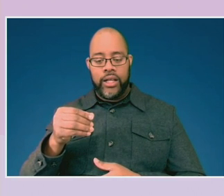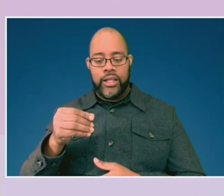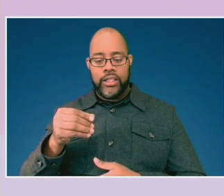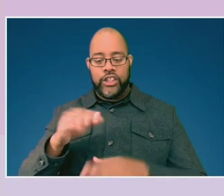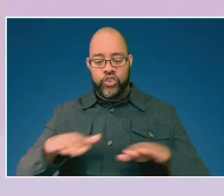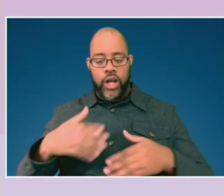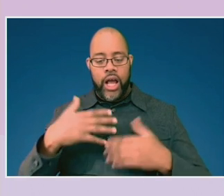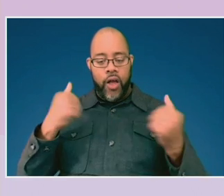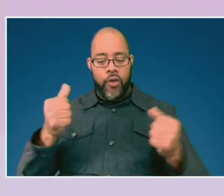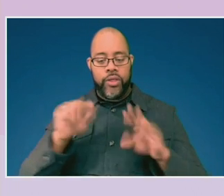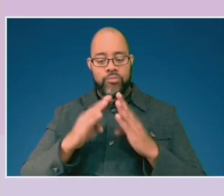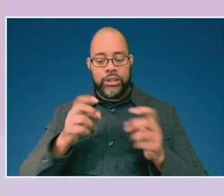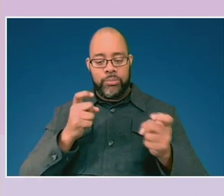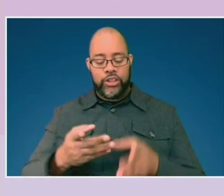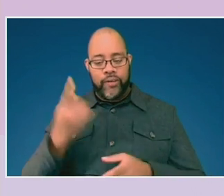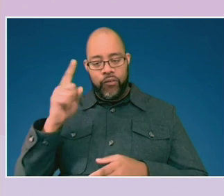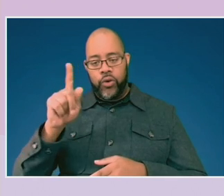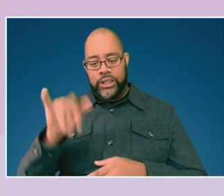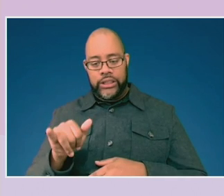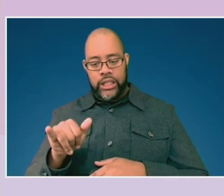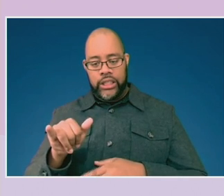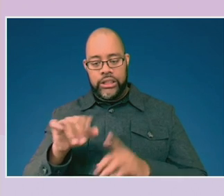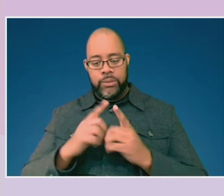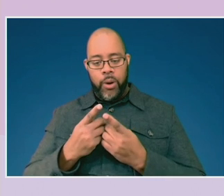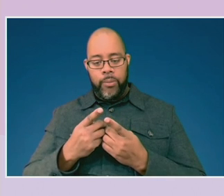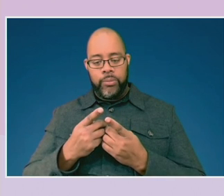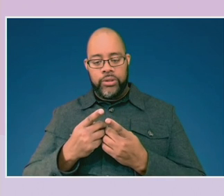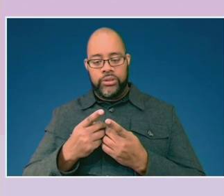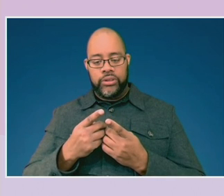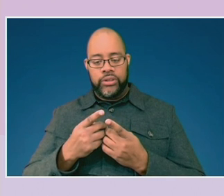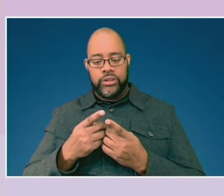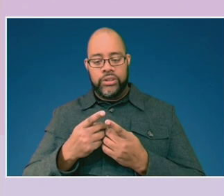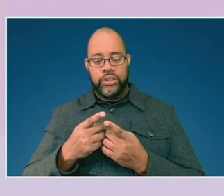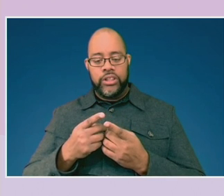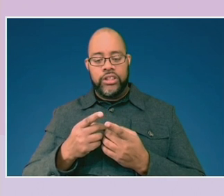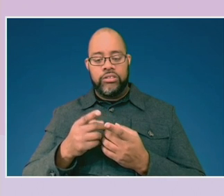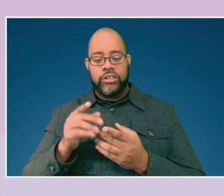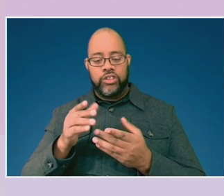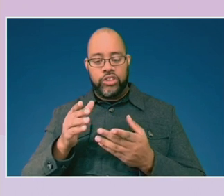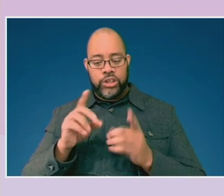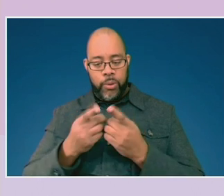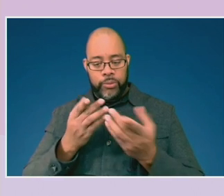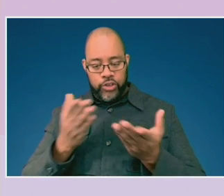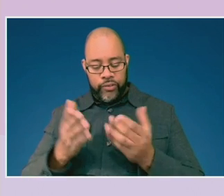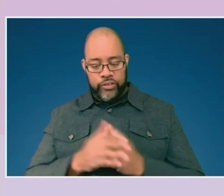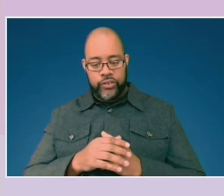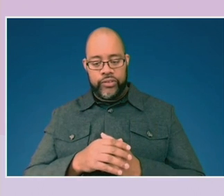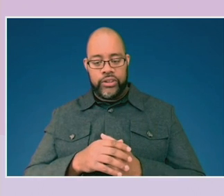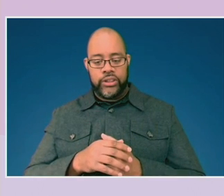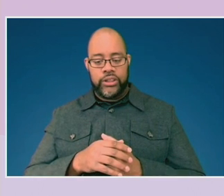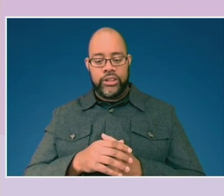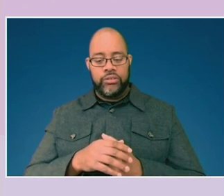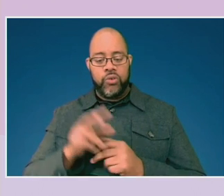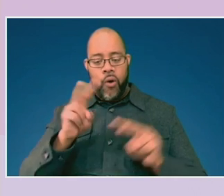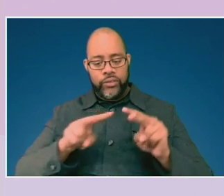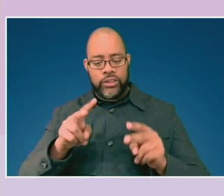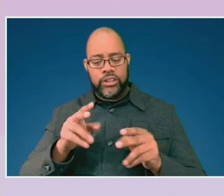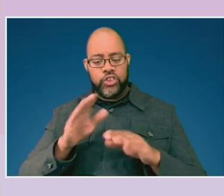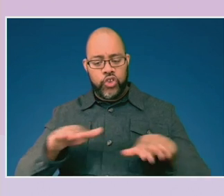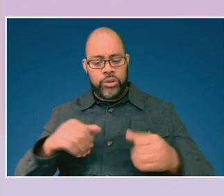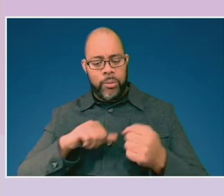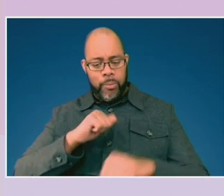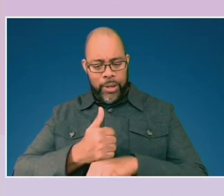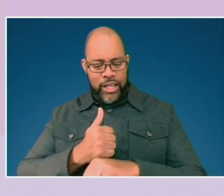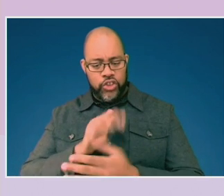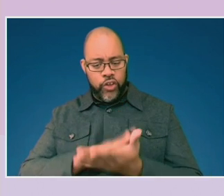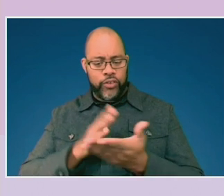Kentucky Department for Medicaid Services. She oversees school-based services, EPSDT, which is Early